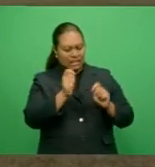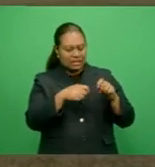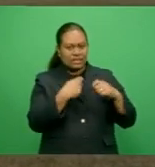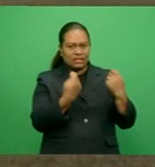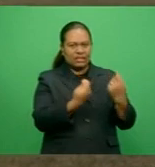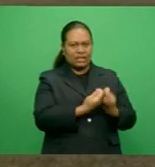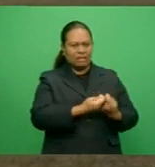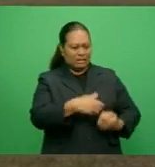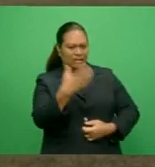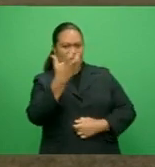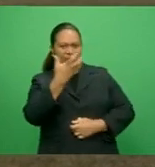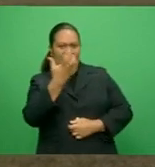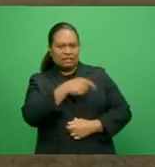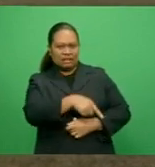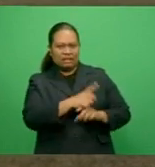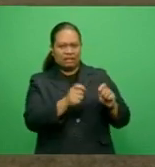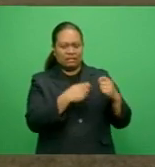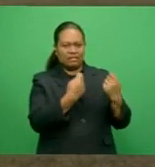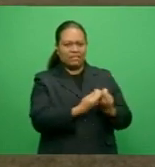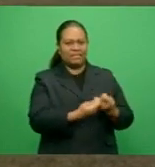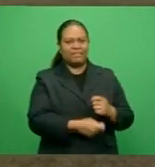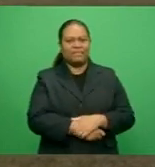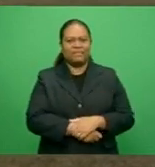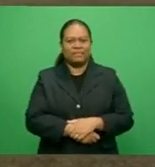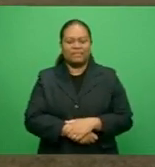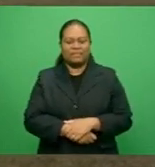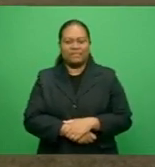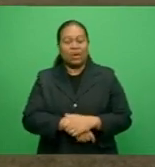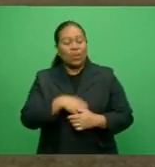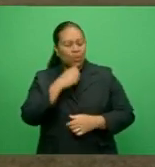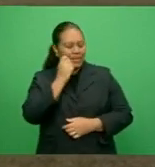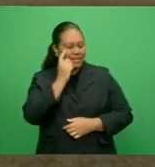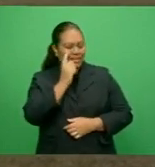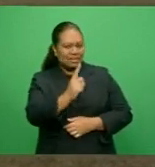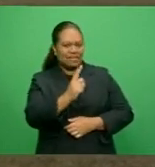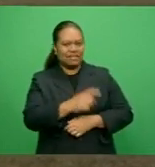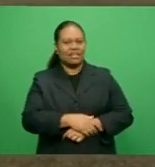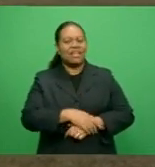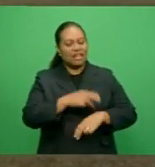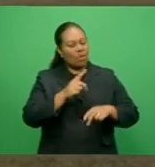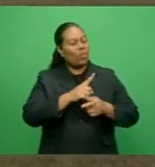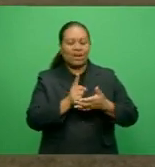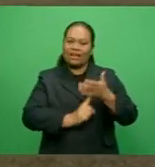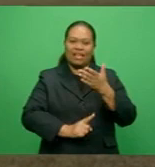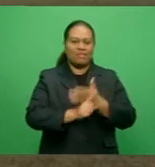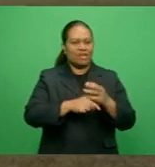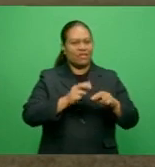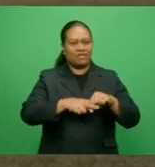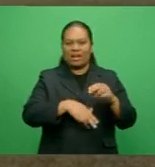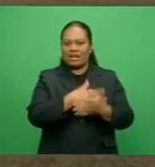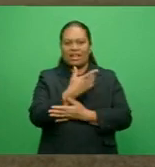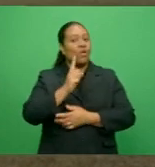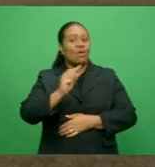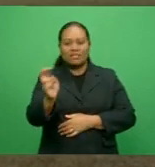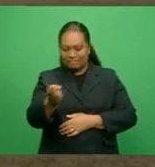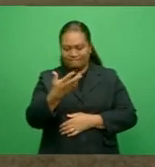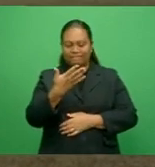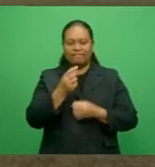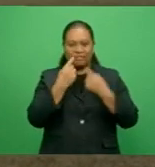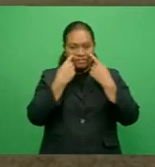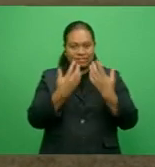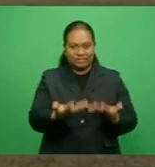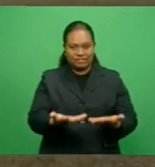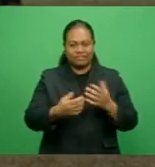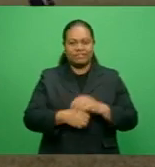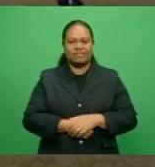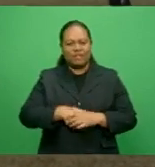guess all we can say is that we'll see on Friday how the outcome will be. And